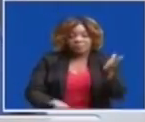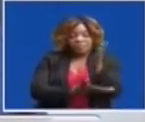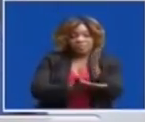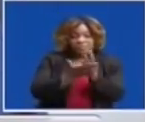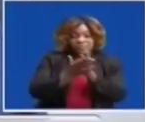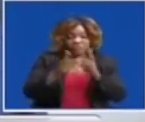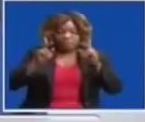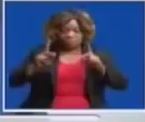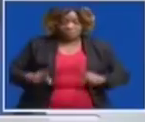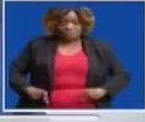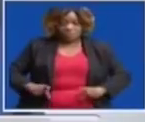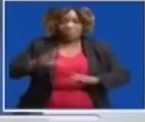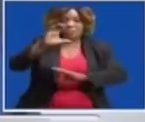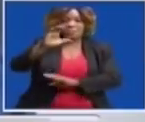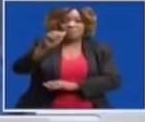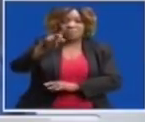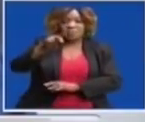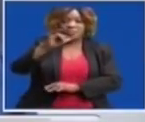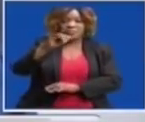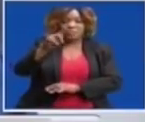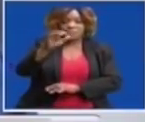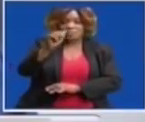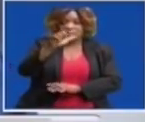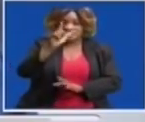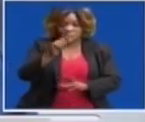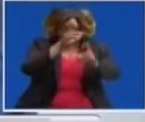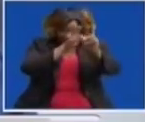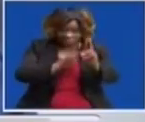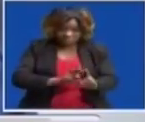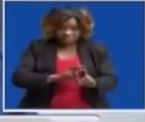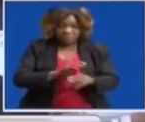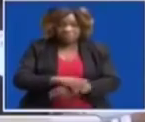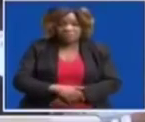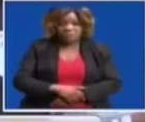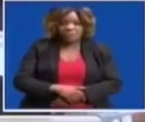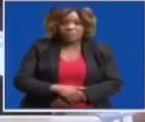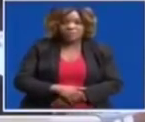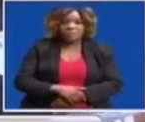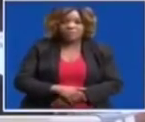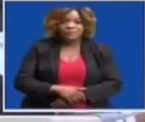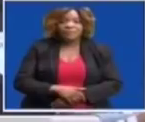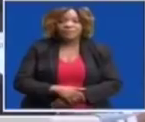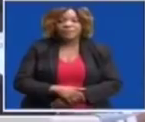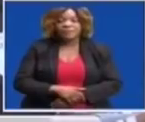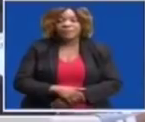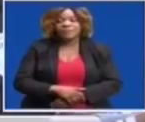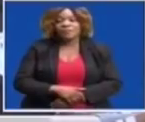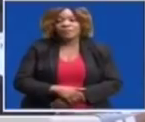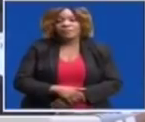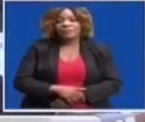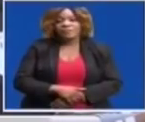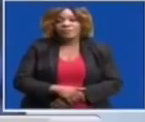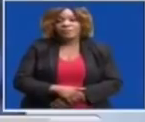key function of human resource. And nursing and midwifery forms part of that. And